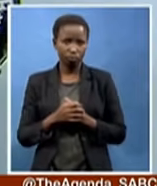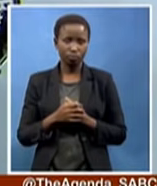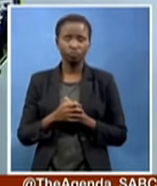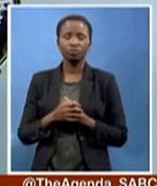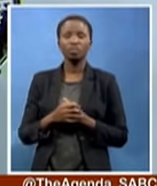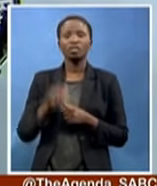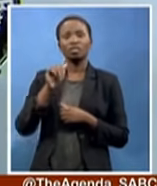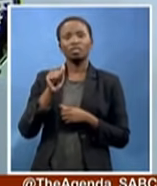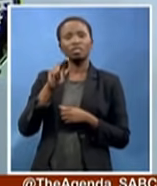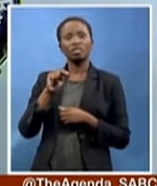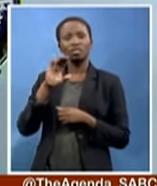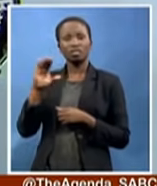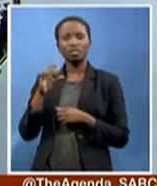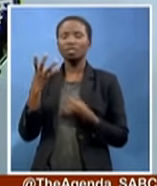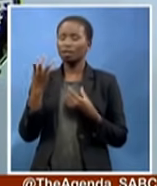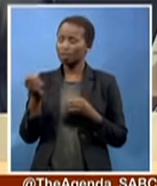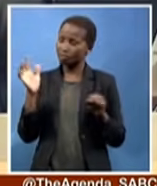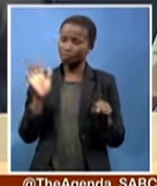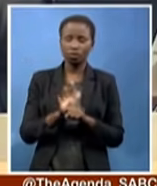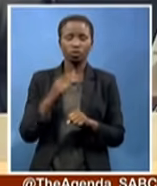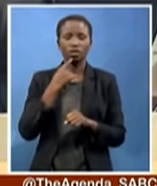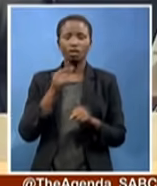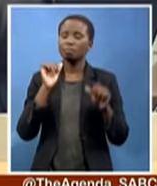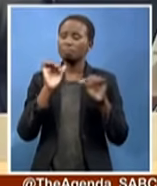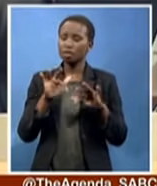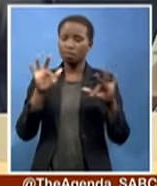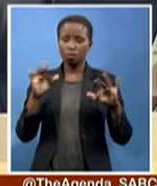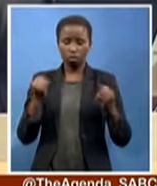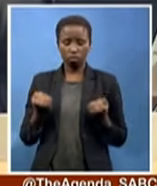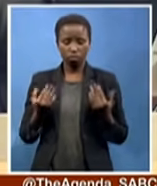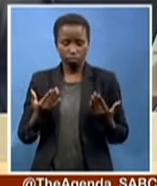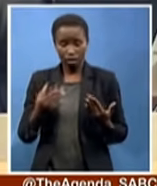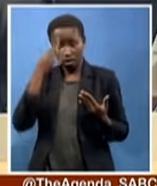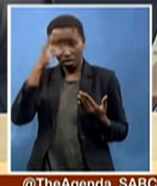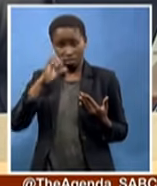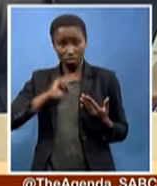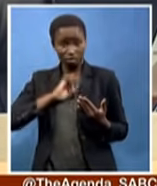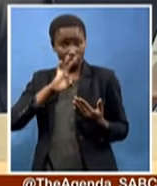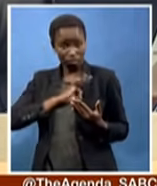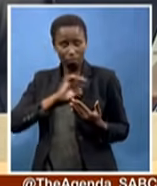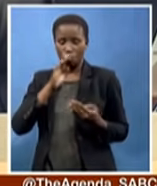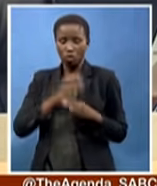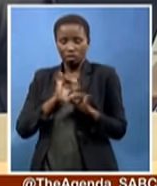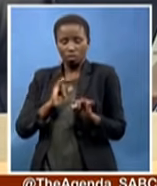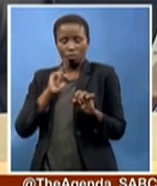should undertake their duties in a fair, balanced, and non-partisan